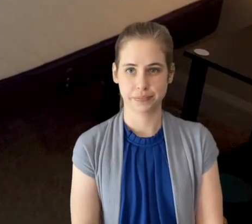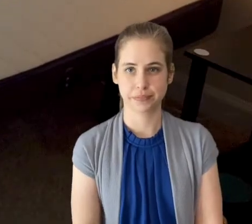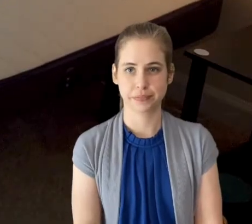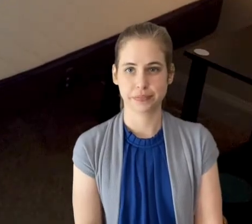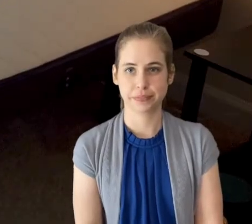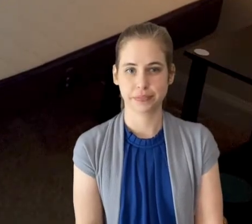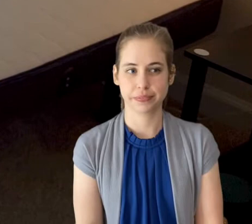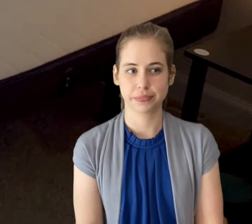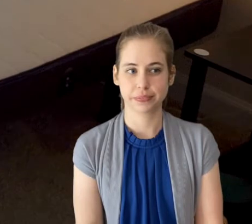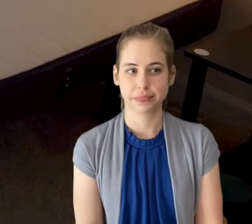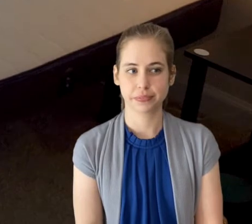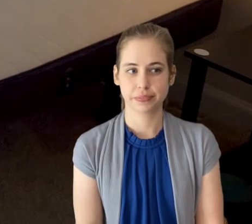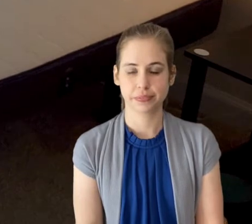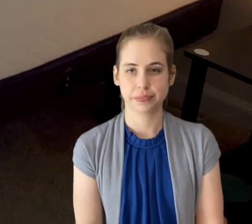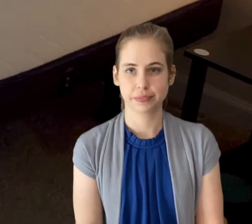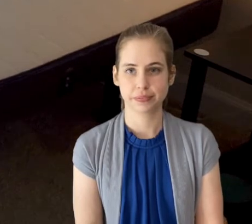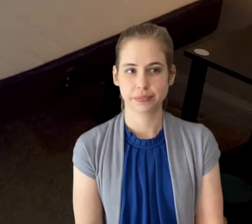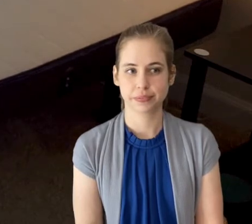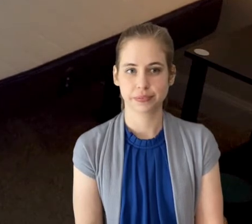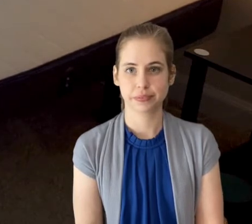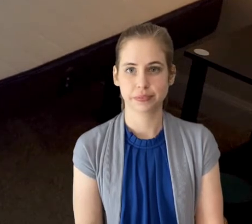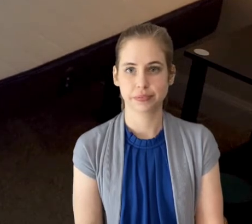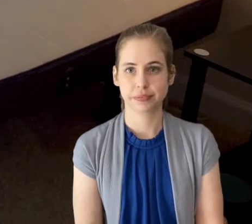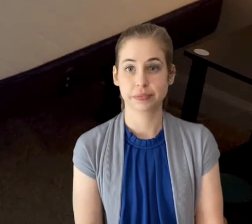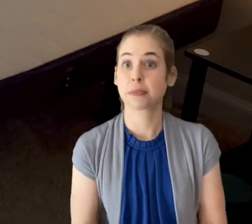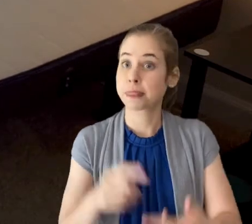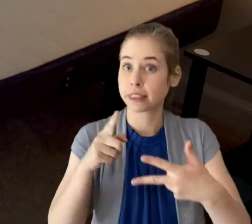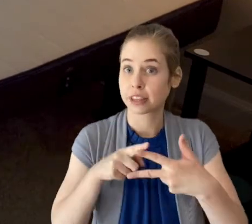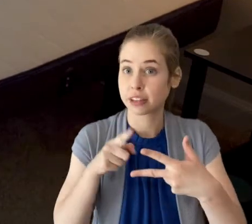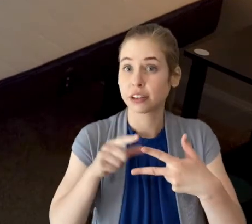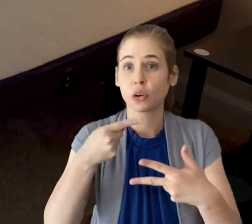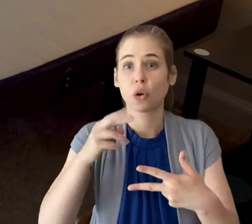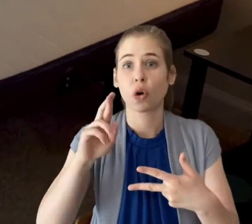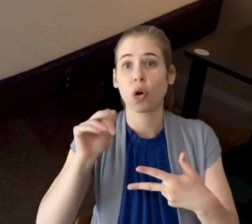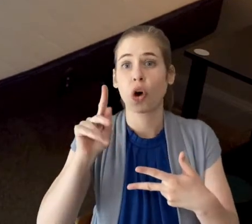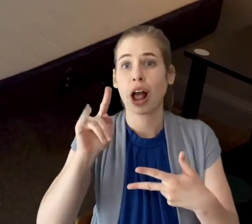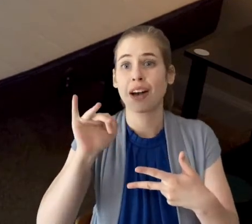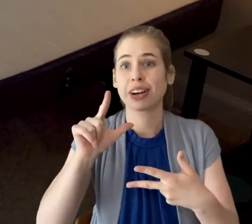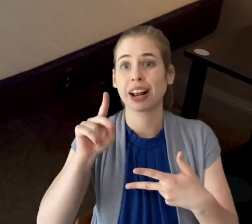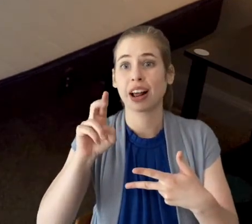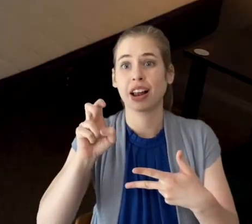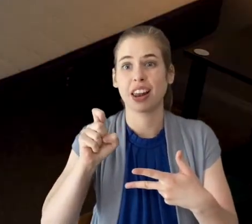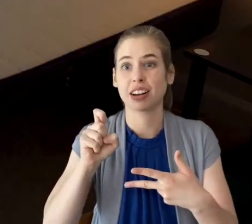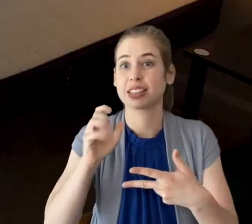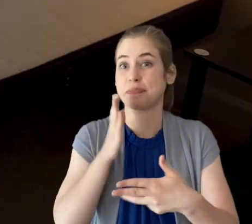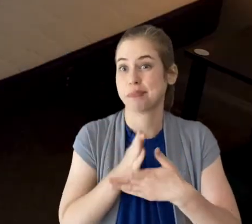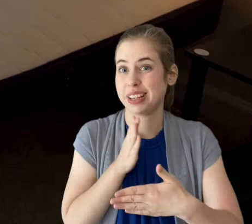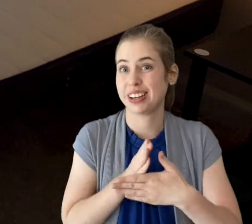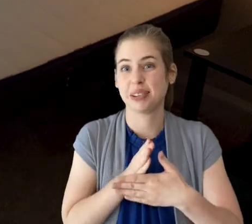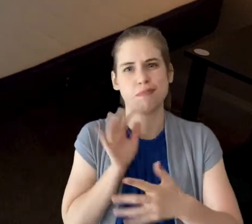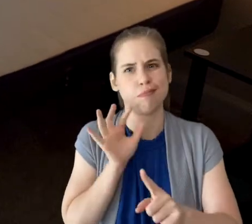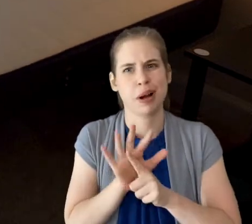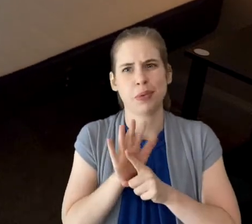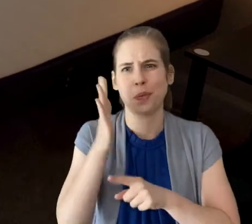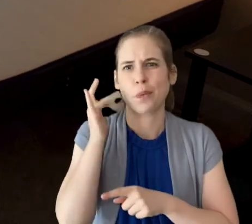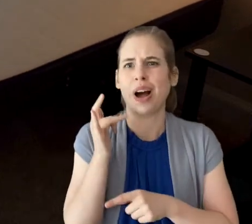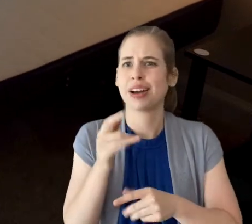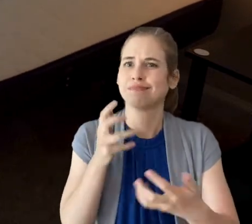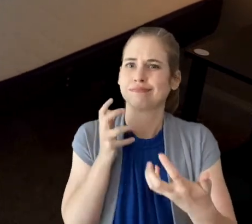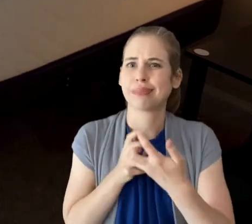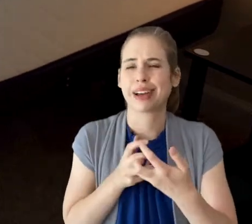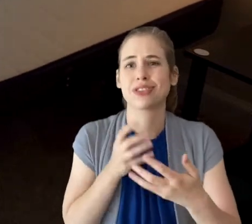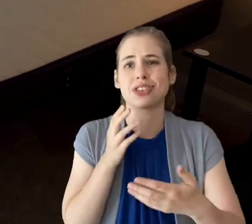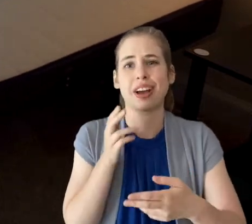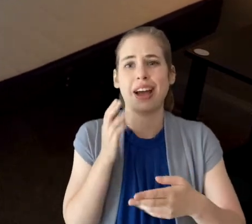The most popular firmness, the GravityLux Medium, is ideal for average weight side and back sleepers. Good motion isolation and a balanced